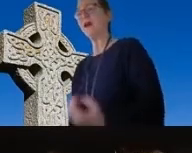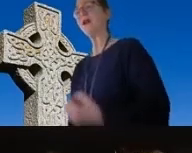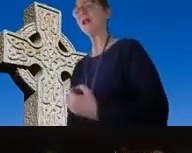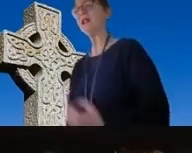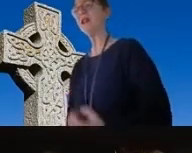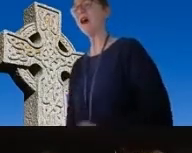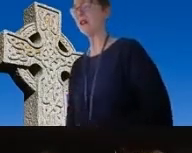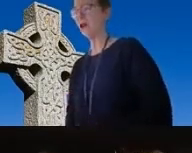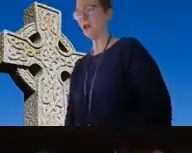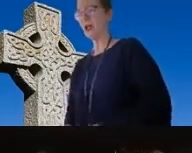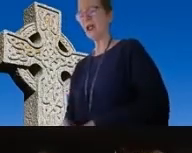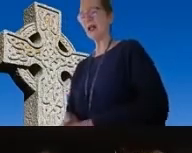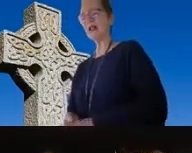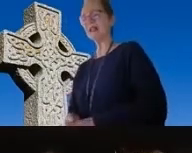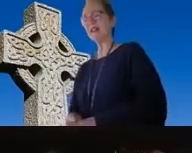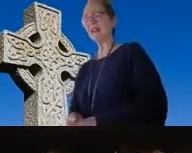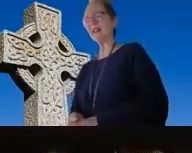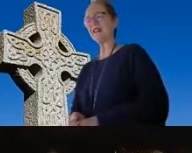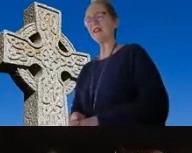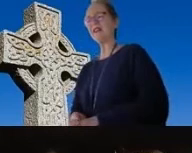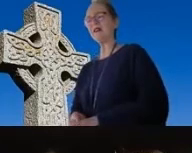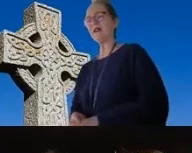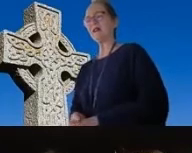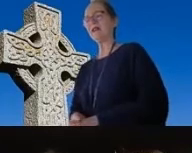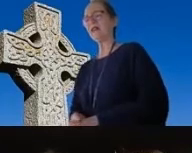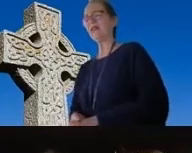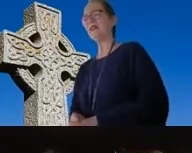scholar, Elsenach, Sosker,